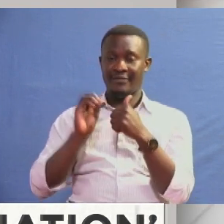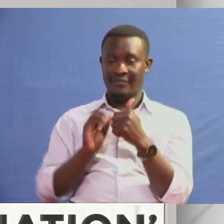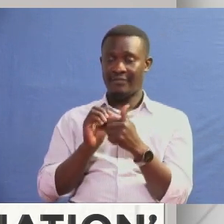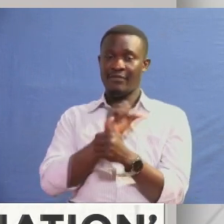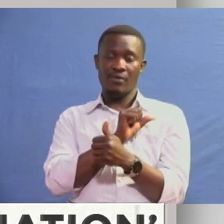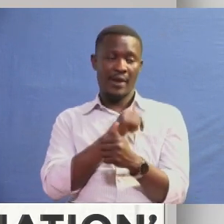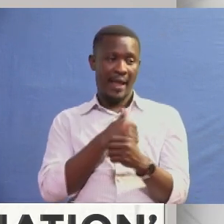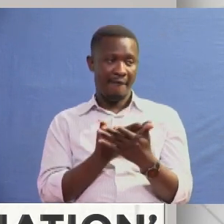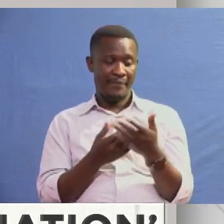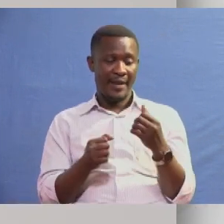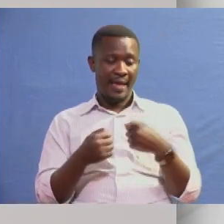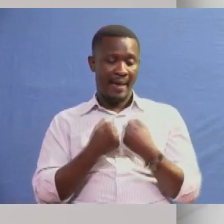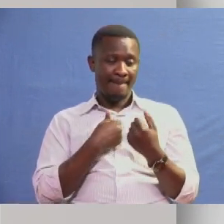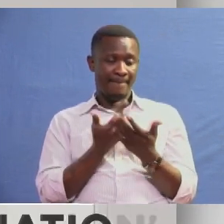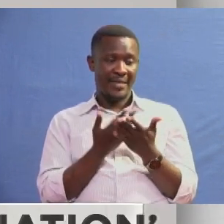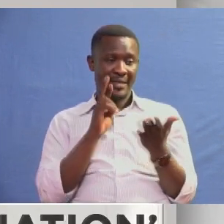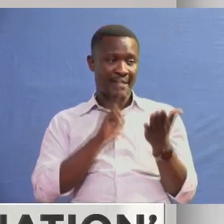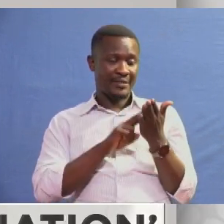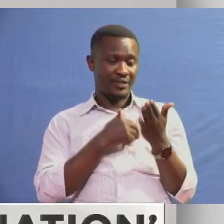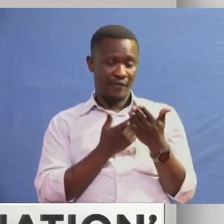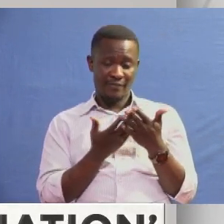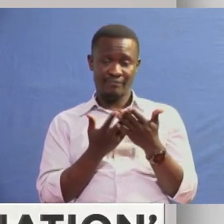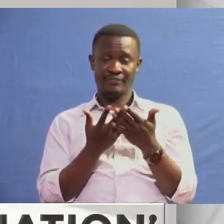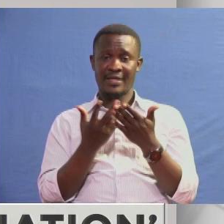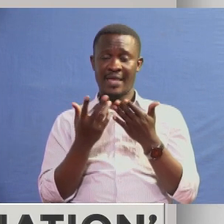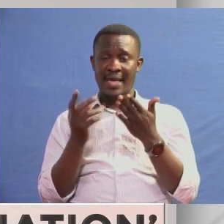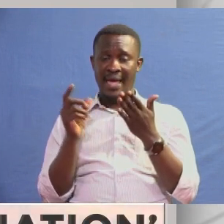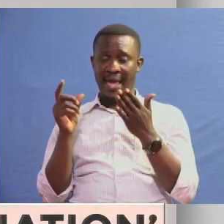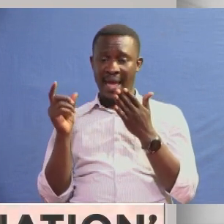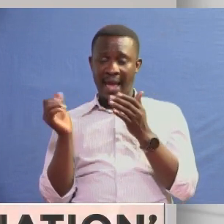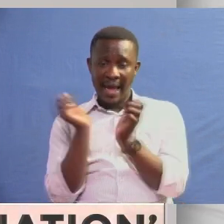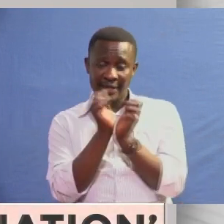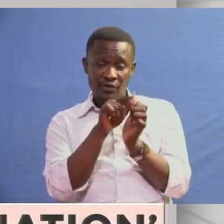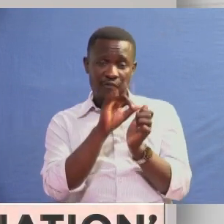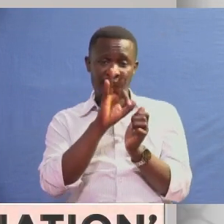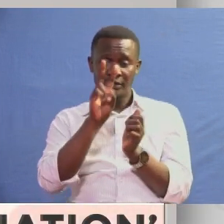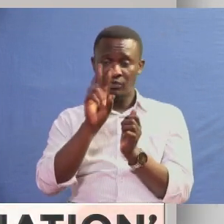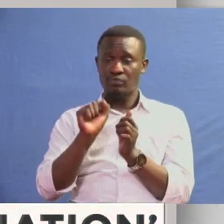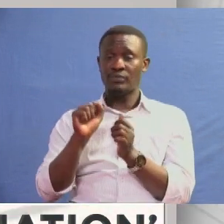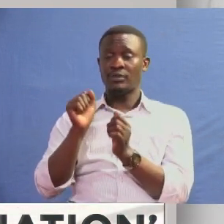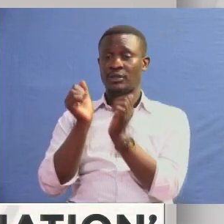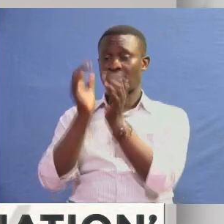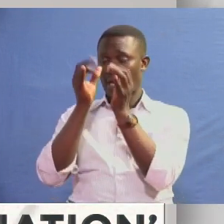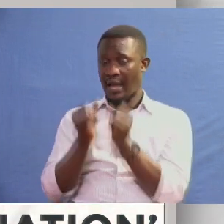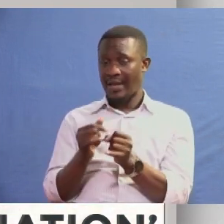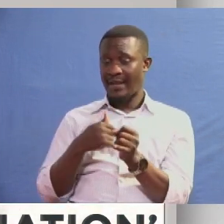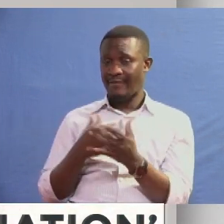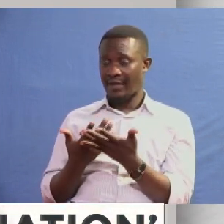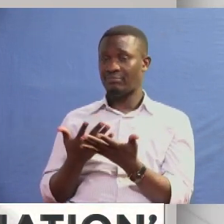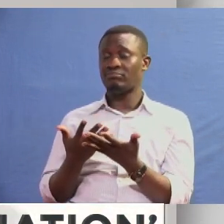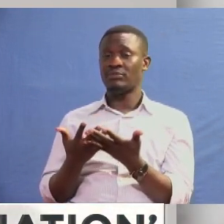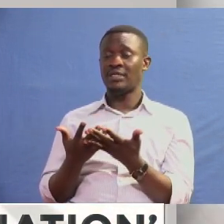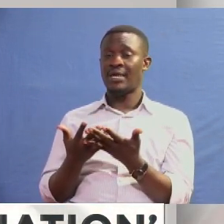been conducted, resulting in the arrest of over 30,000 individuals and the seizure of substantial quantities